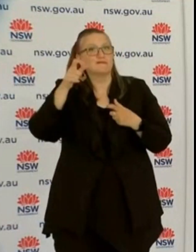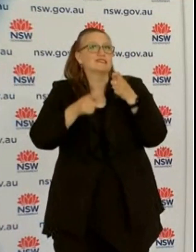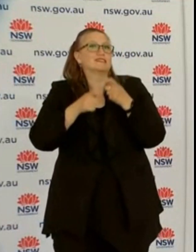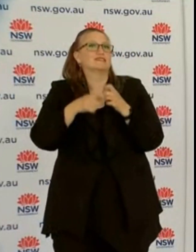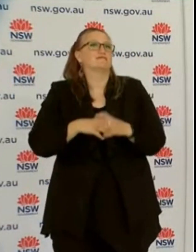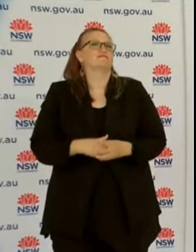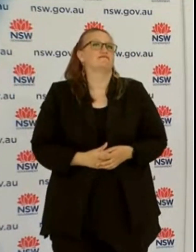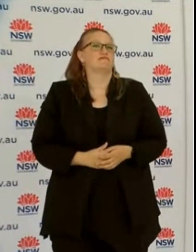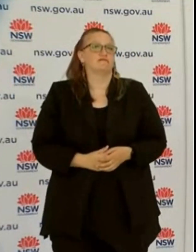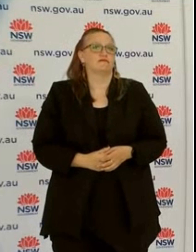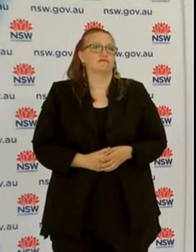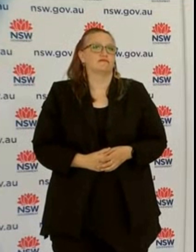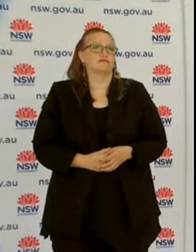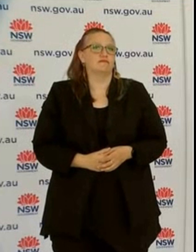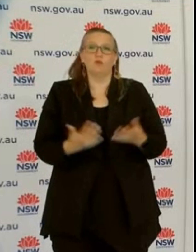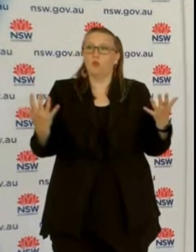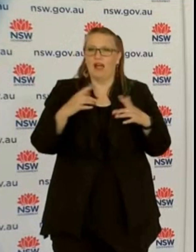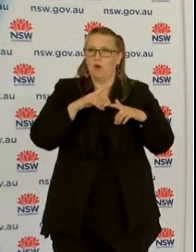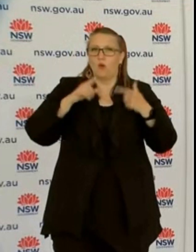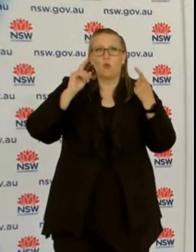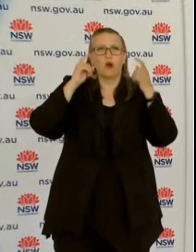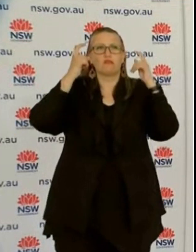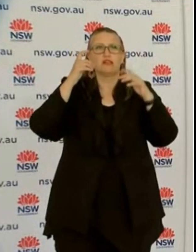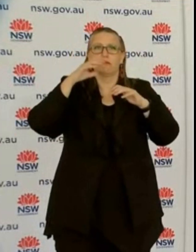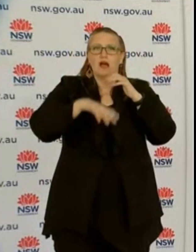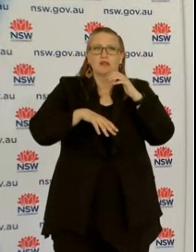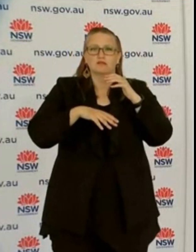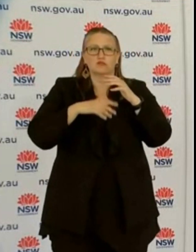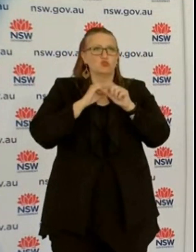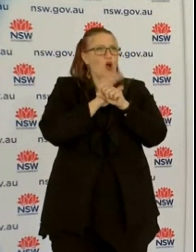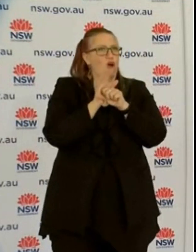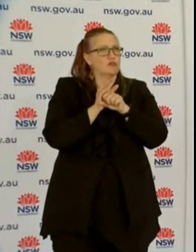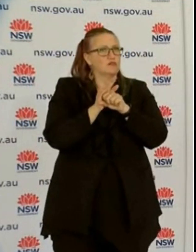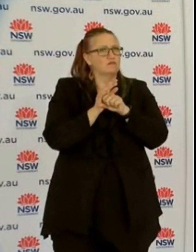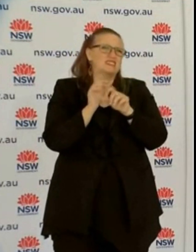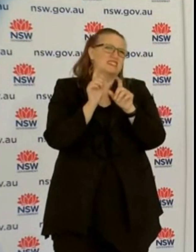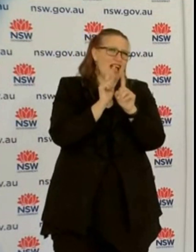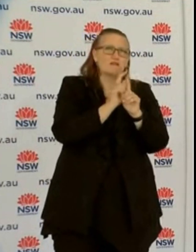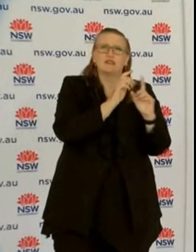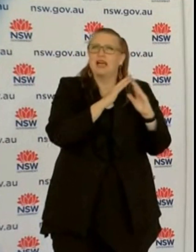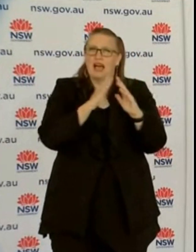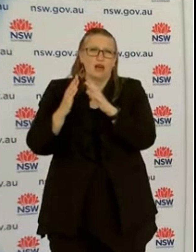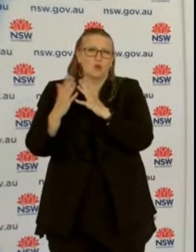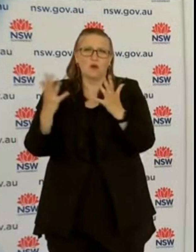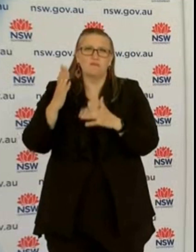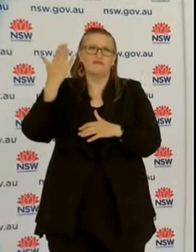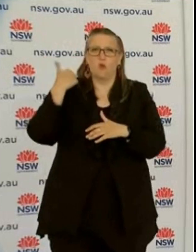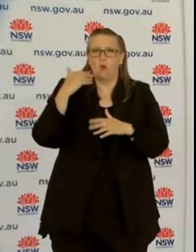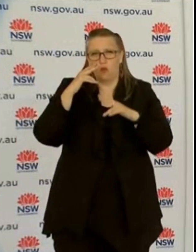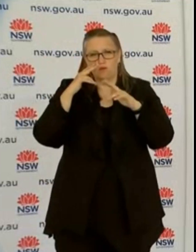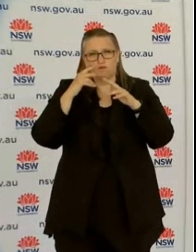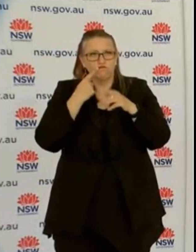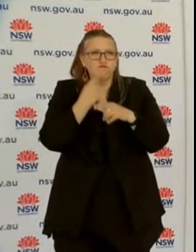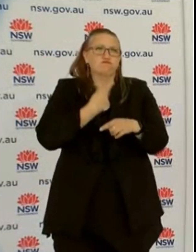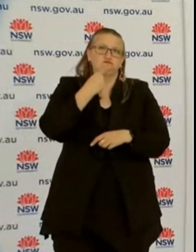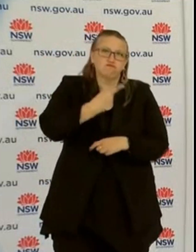of concern, we remain concerned about suburbs that we've previously mentioned in the Western Sydney and Southwestern Sydney area, and we